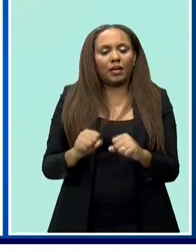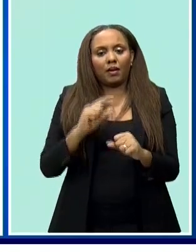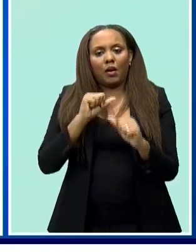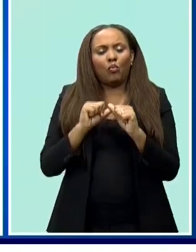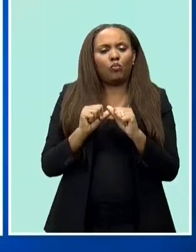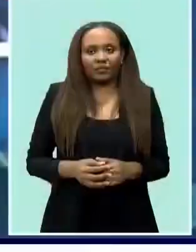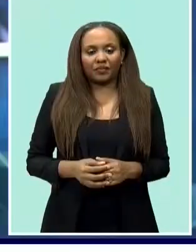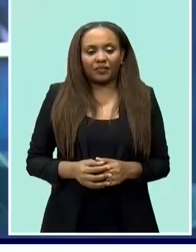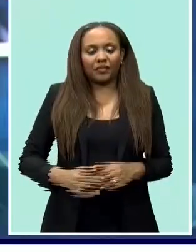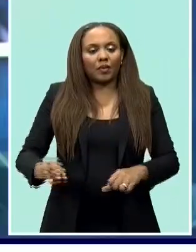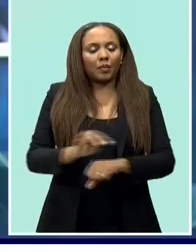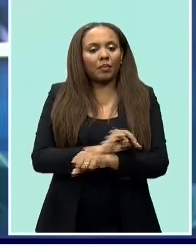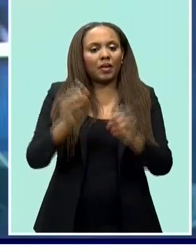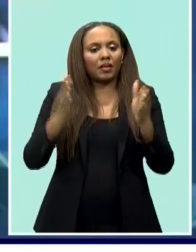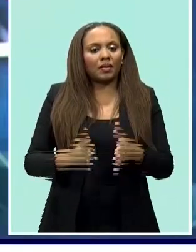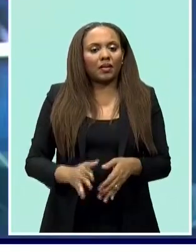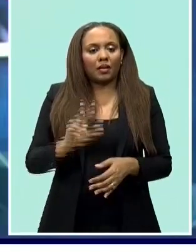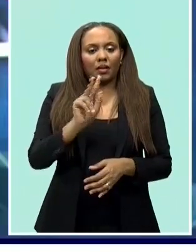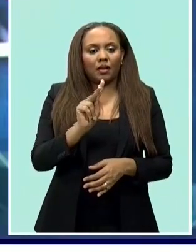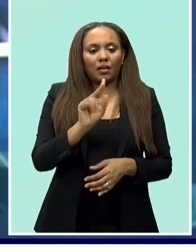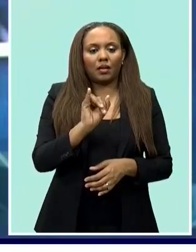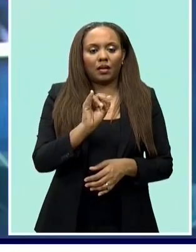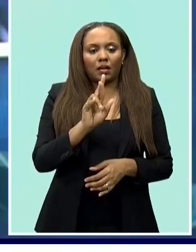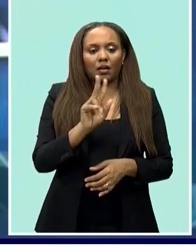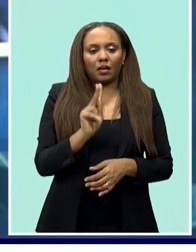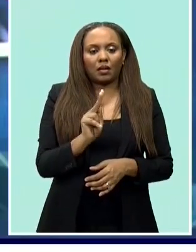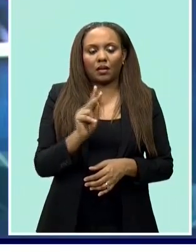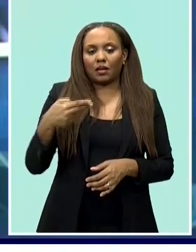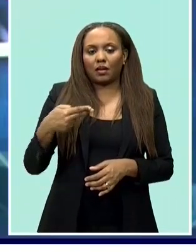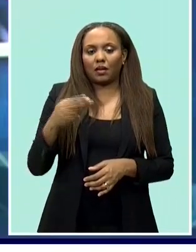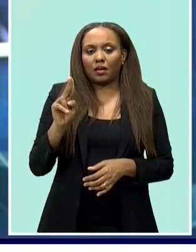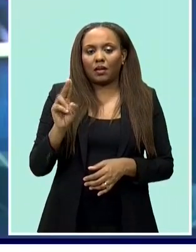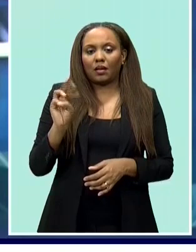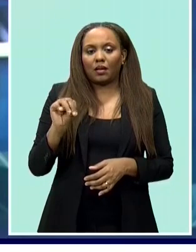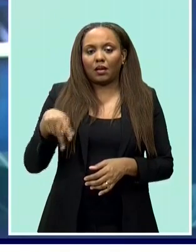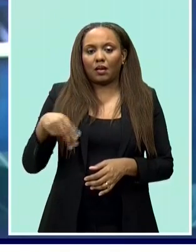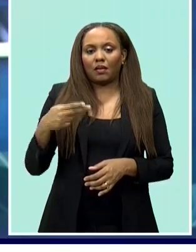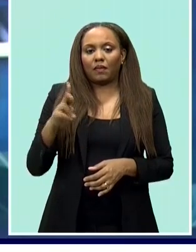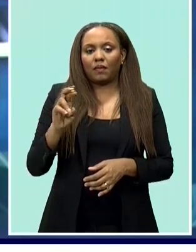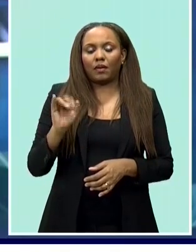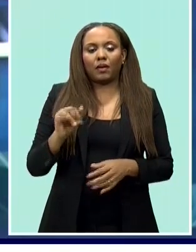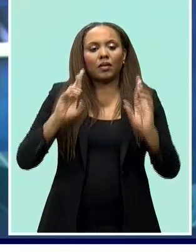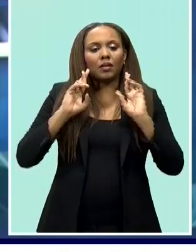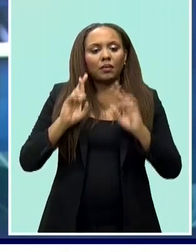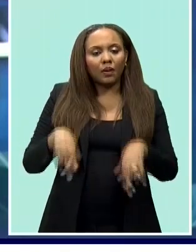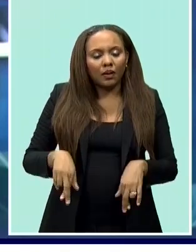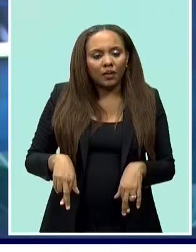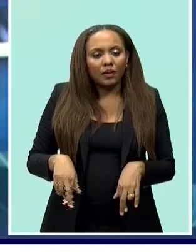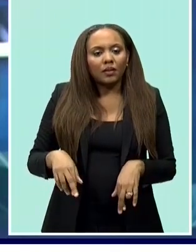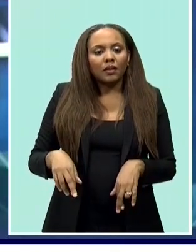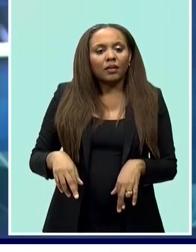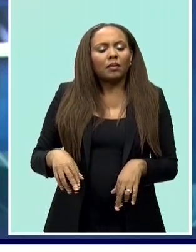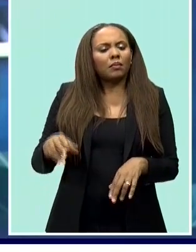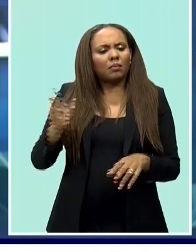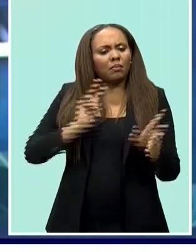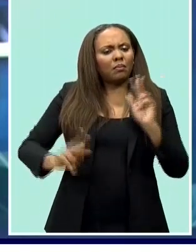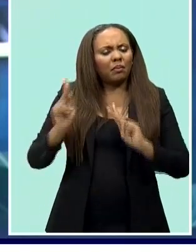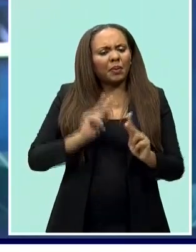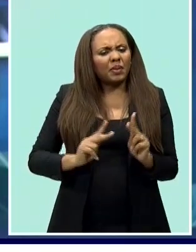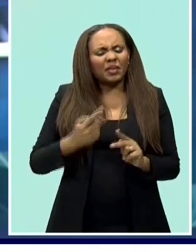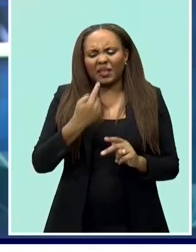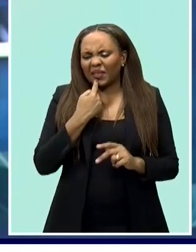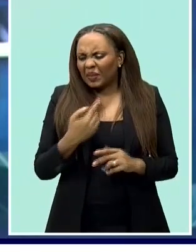hurricane. Minister of the Blue Economy and Maritime Affairs Kirk Humphrey has responded to pleas from the public for even more